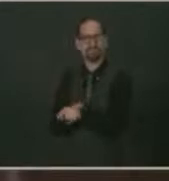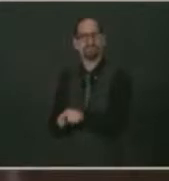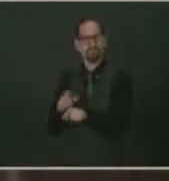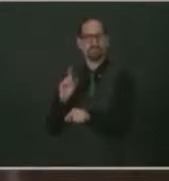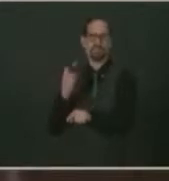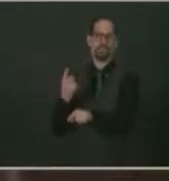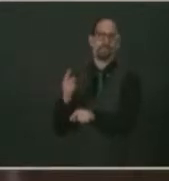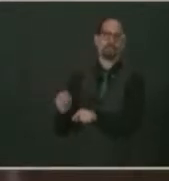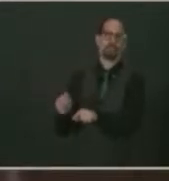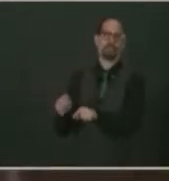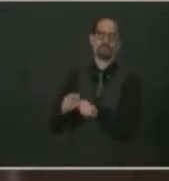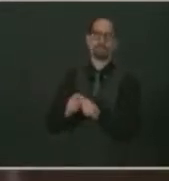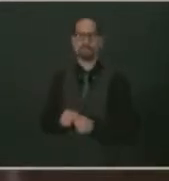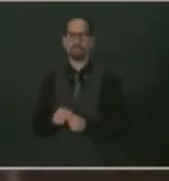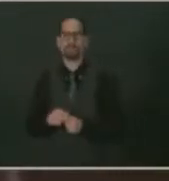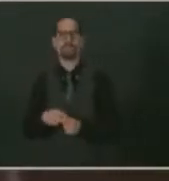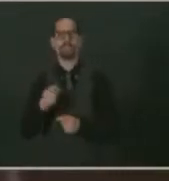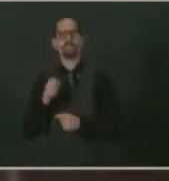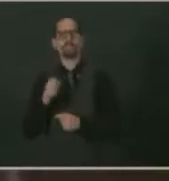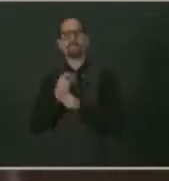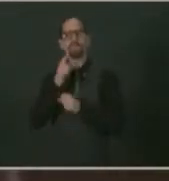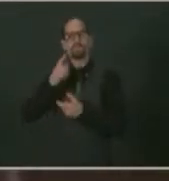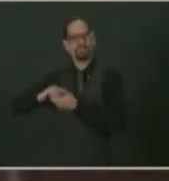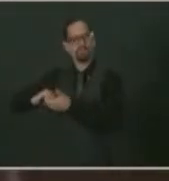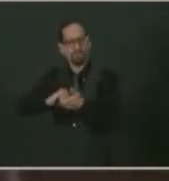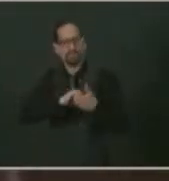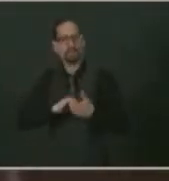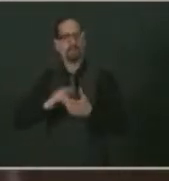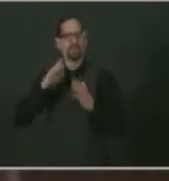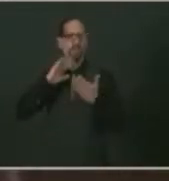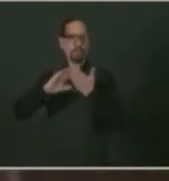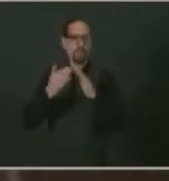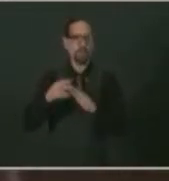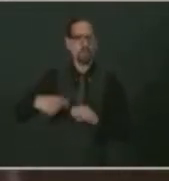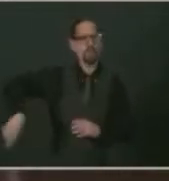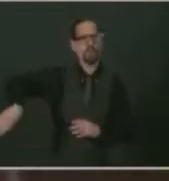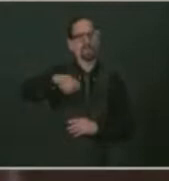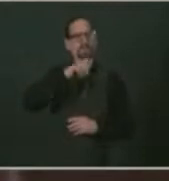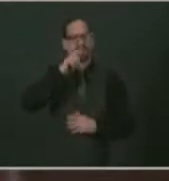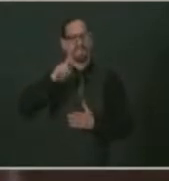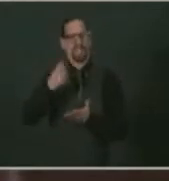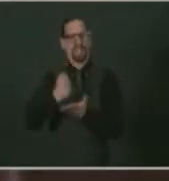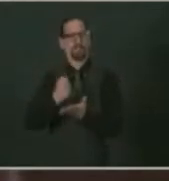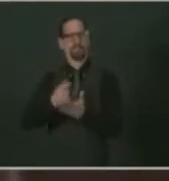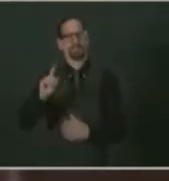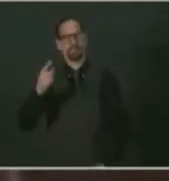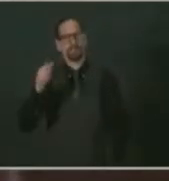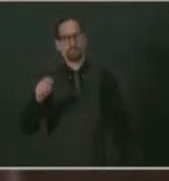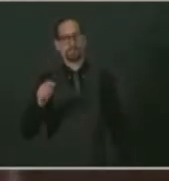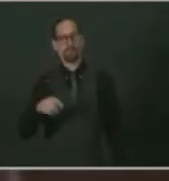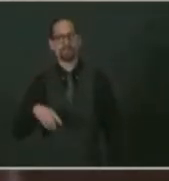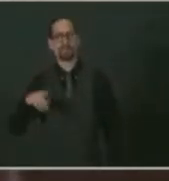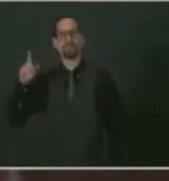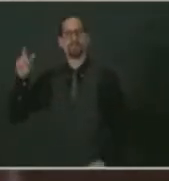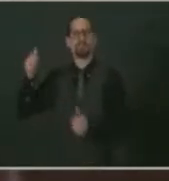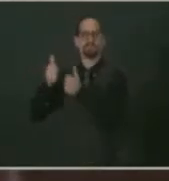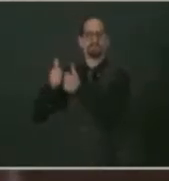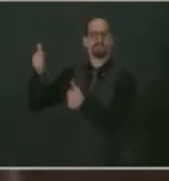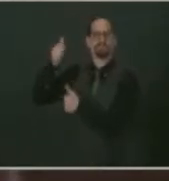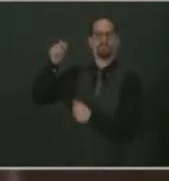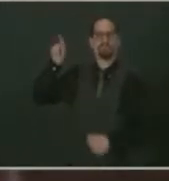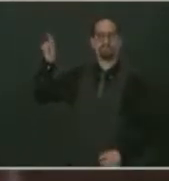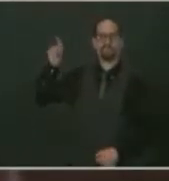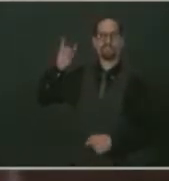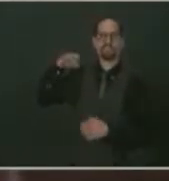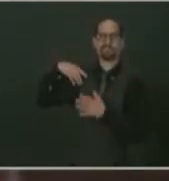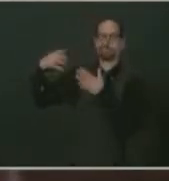communities vaccinated. And the Attorney General's input on specificity is definitely helpful, and it's